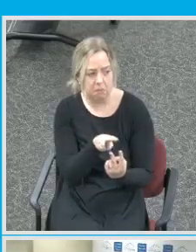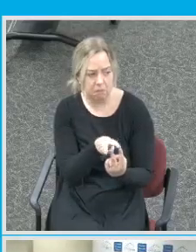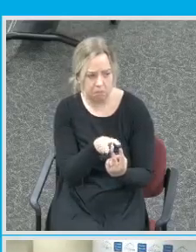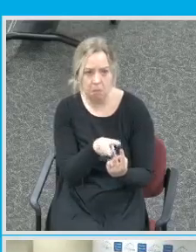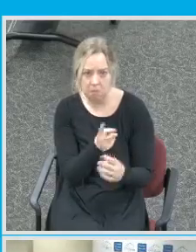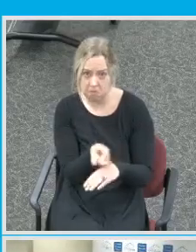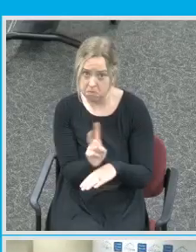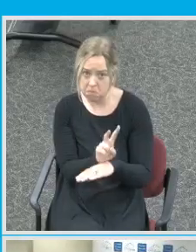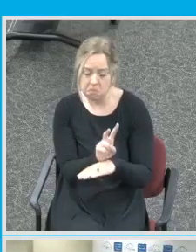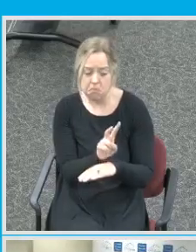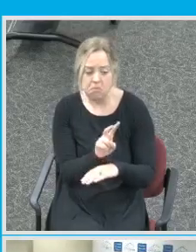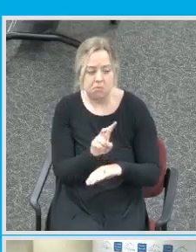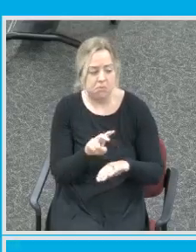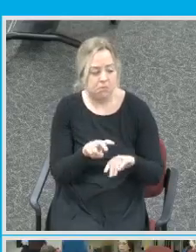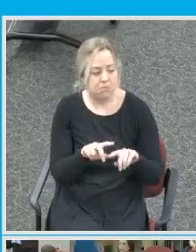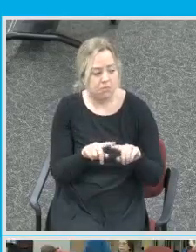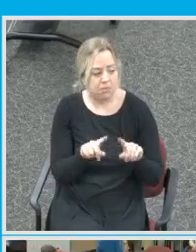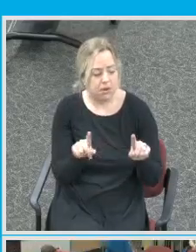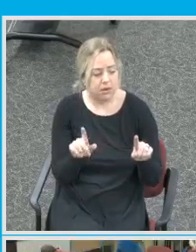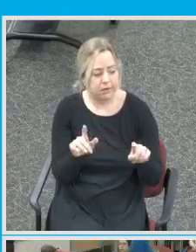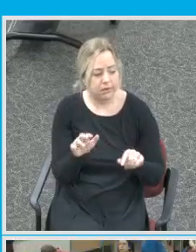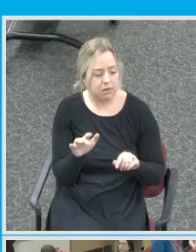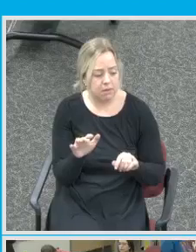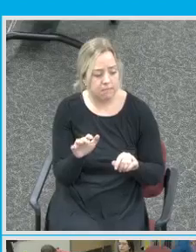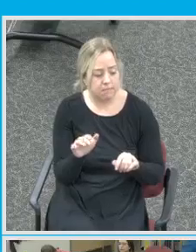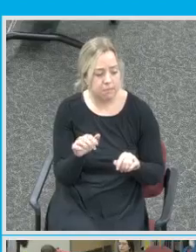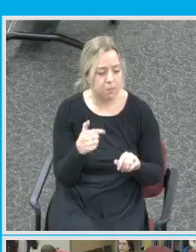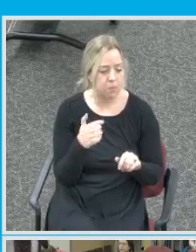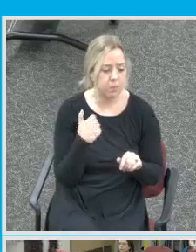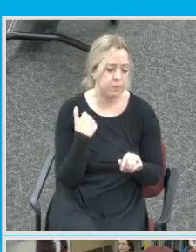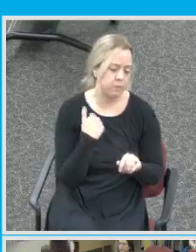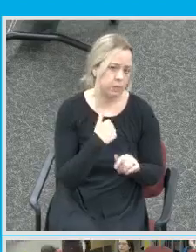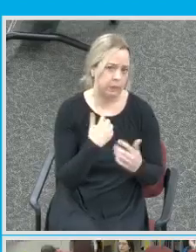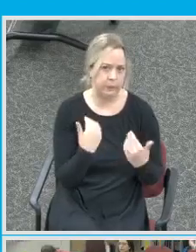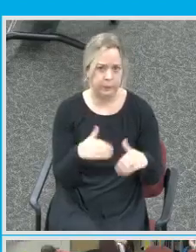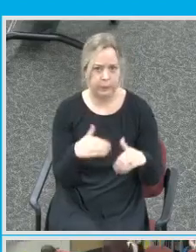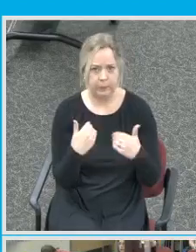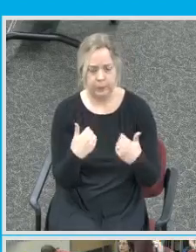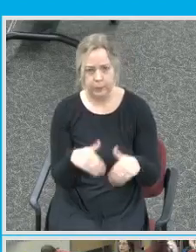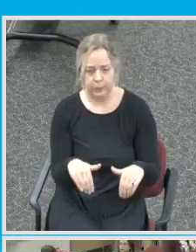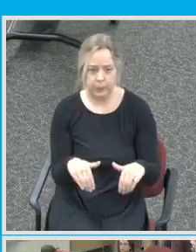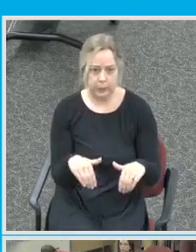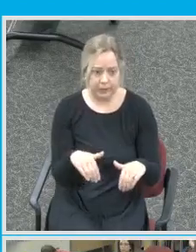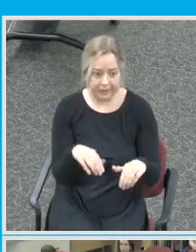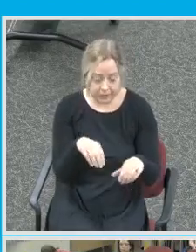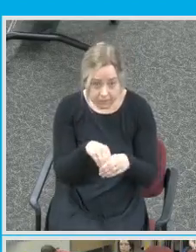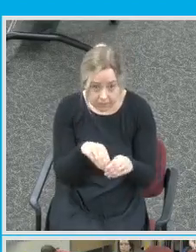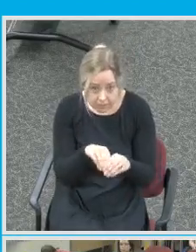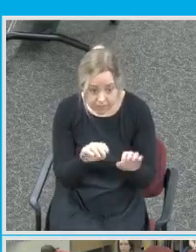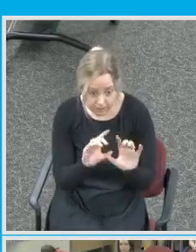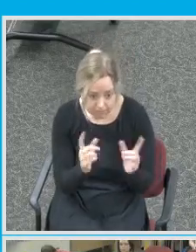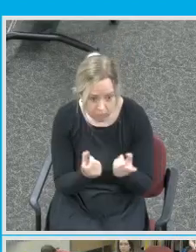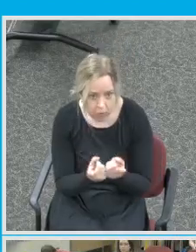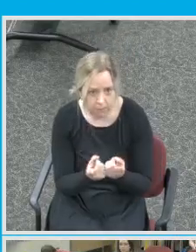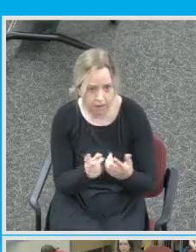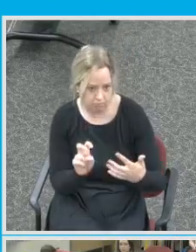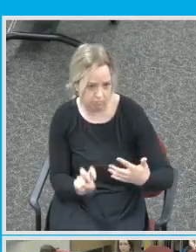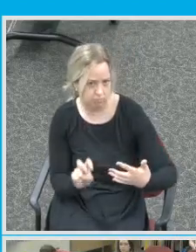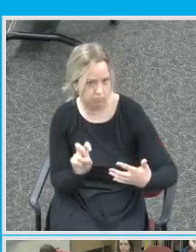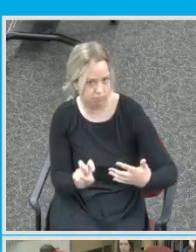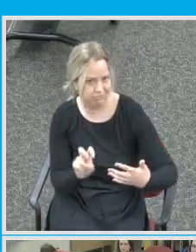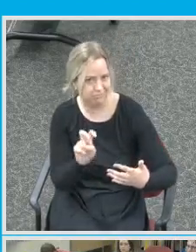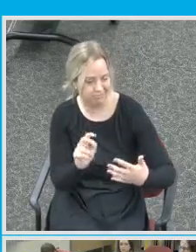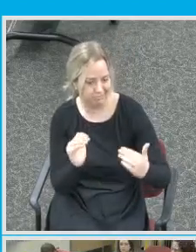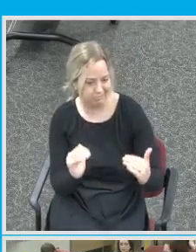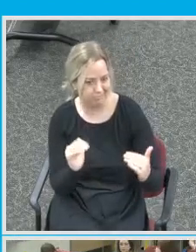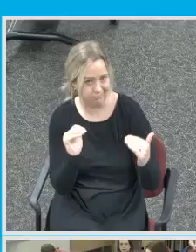but we heavily promote internally, and that's what I like to see as well as far